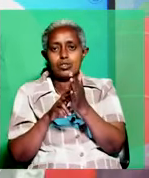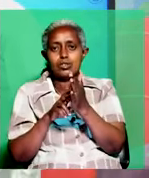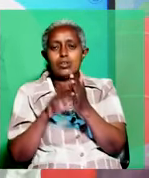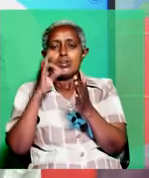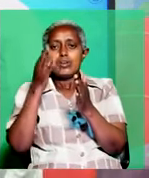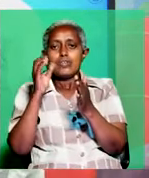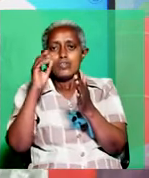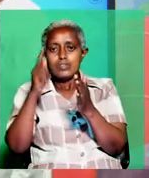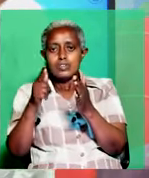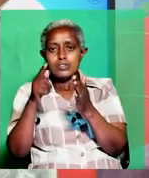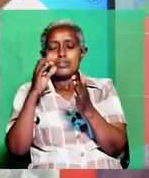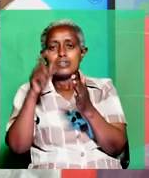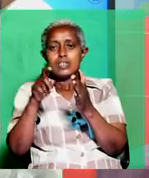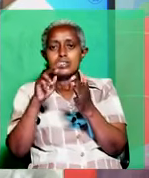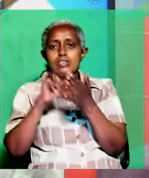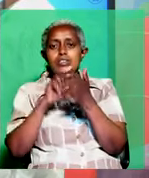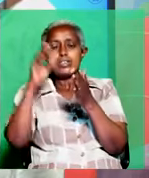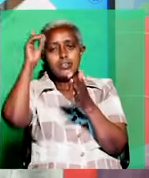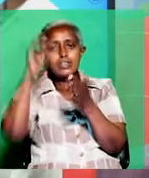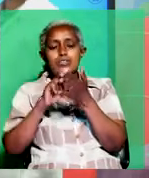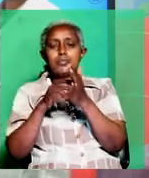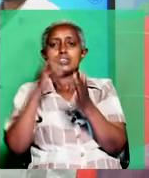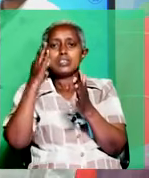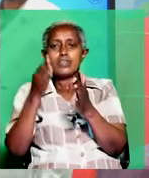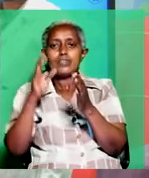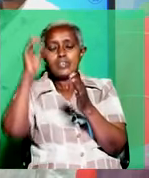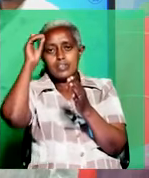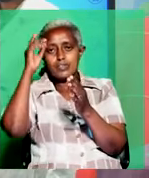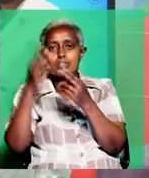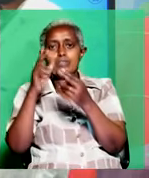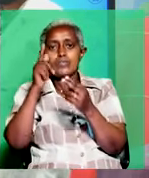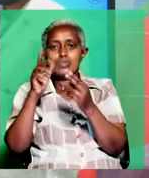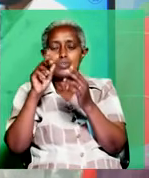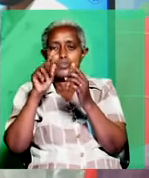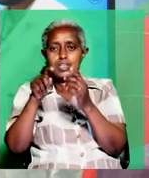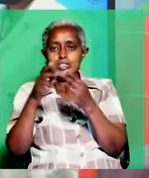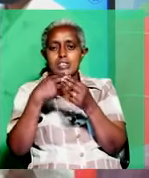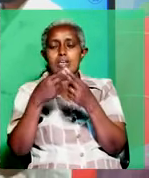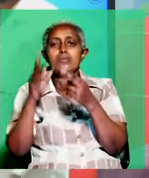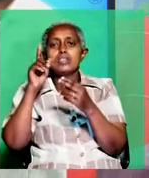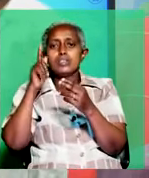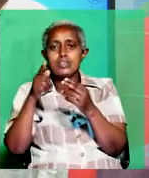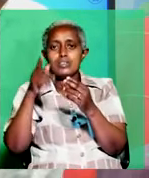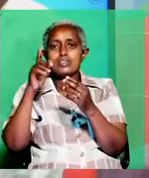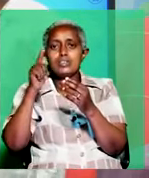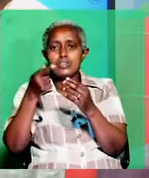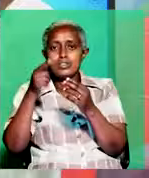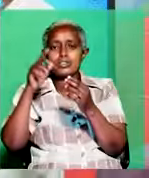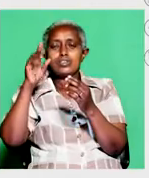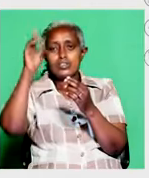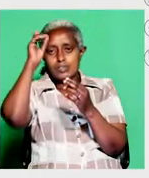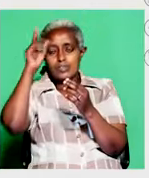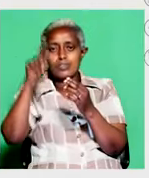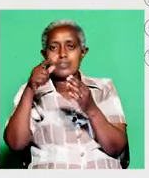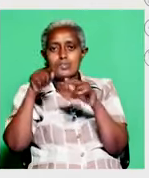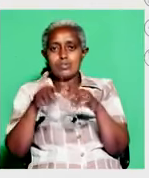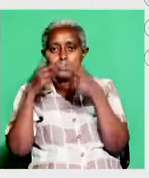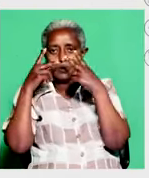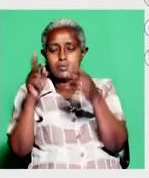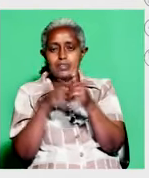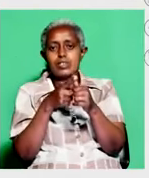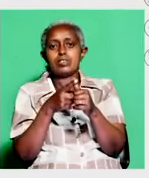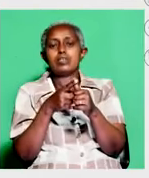f of g of x derivative means f derivative of g of x times g derivative of x. This is the first concept that we have seen today. And we have